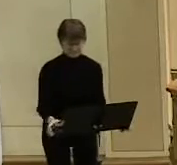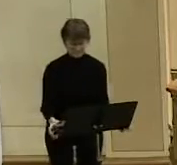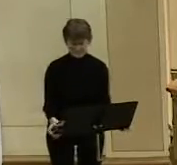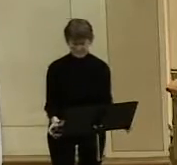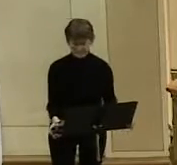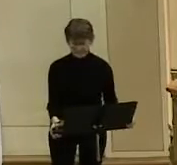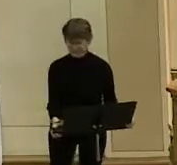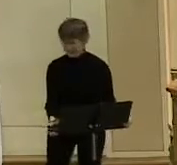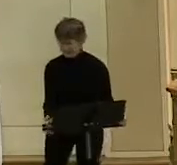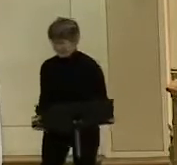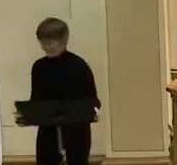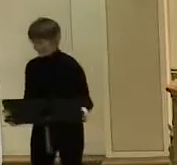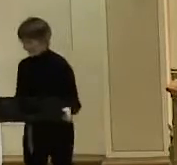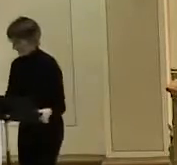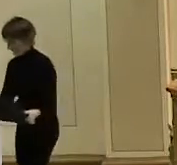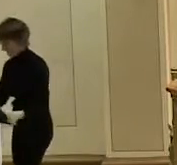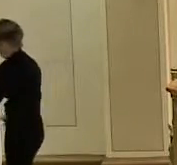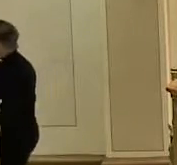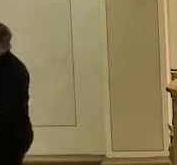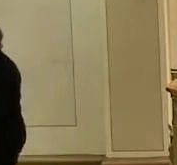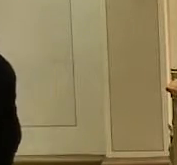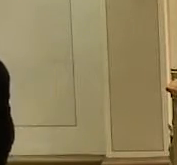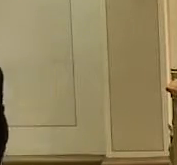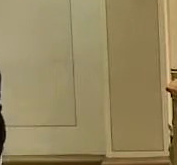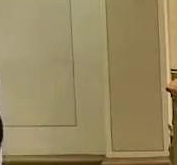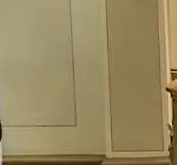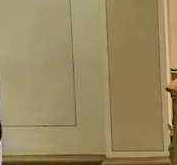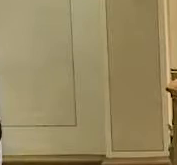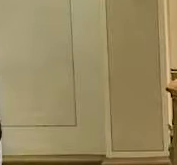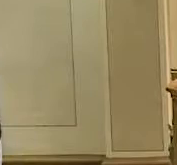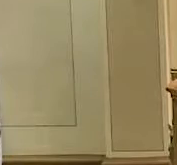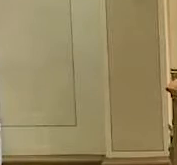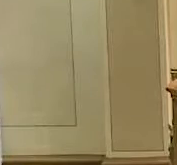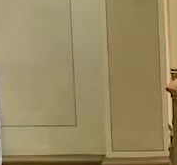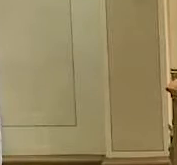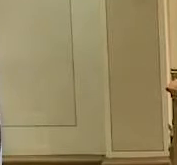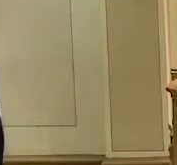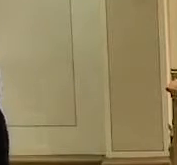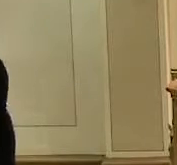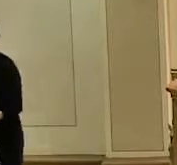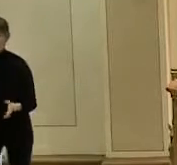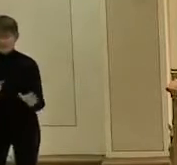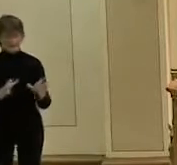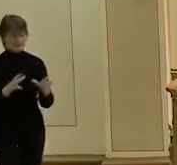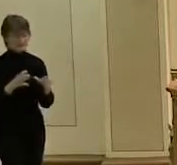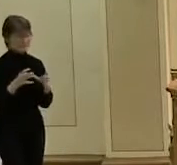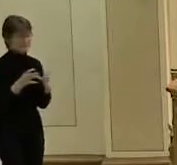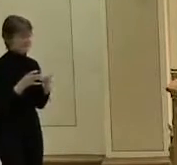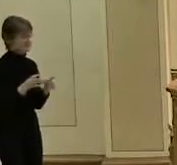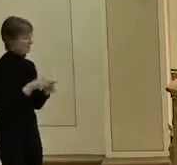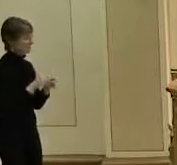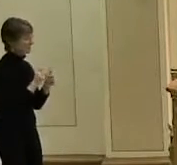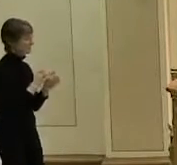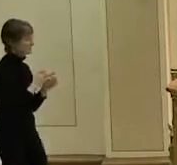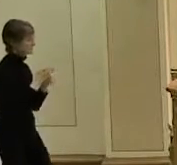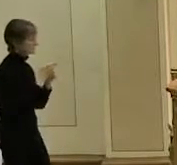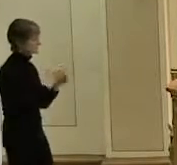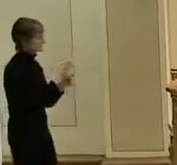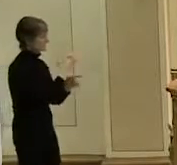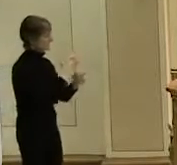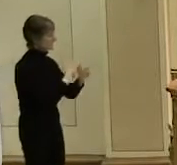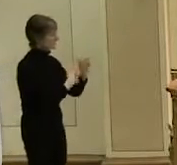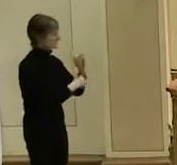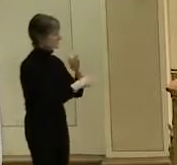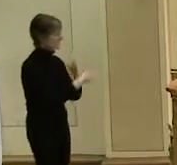Pray, family, that my sacrifice and yours may be acceptable to God, the Almighty Father. May the Lord accept